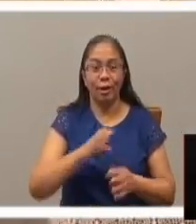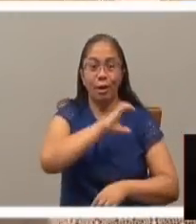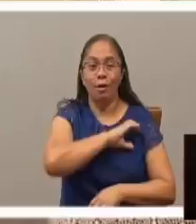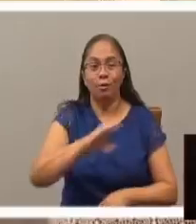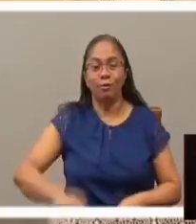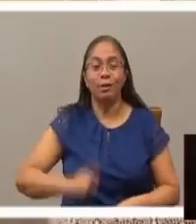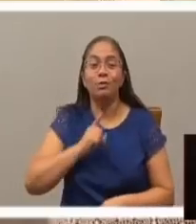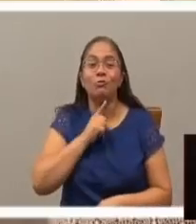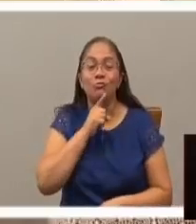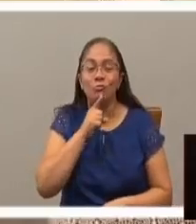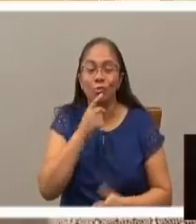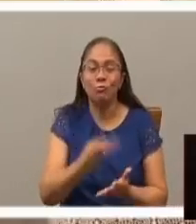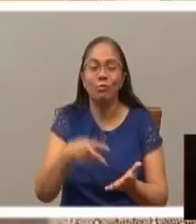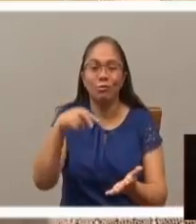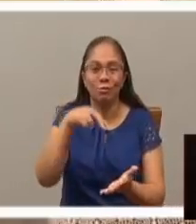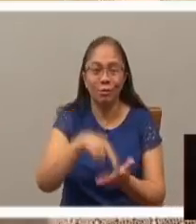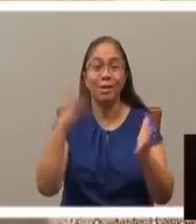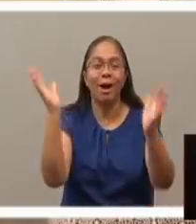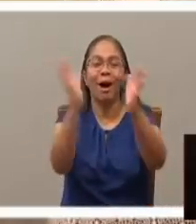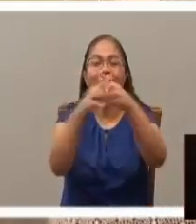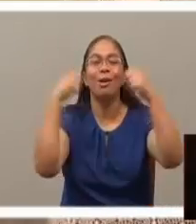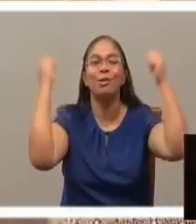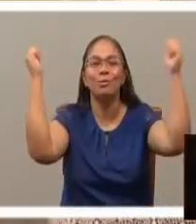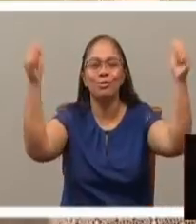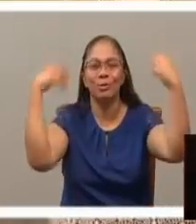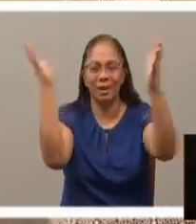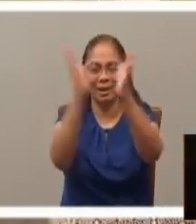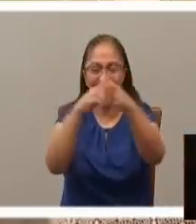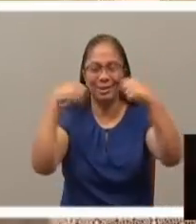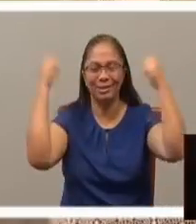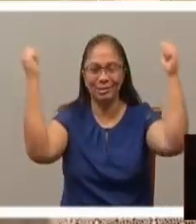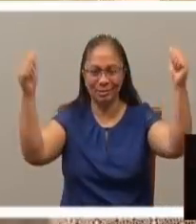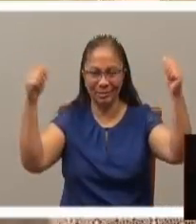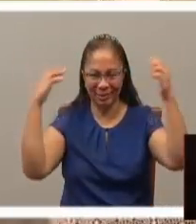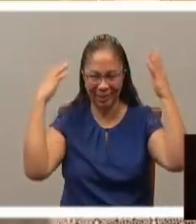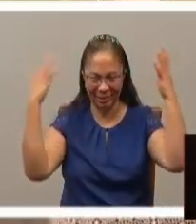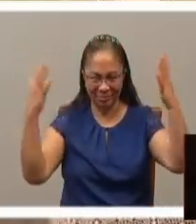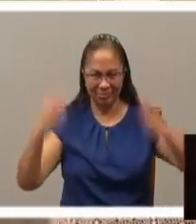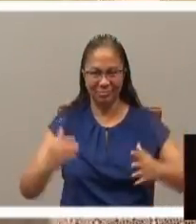Christ is risen from the dead. Alleluia, alleluia.